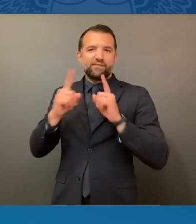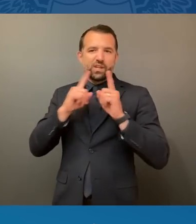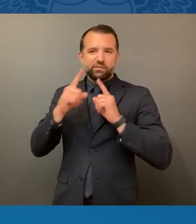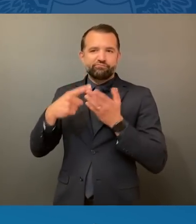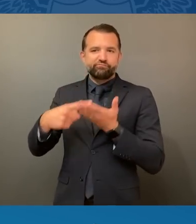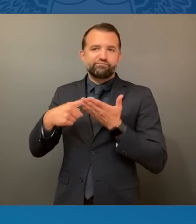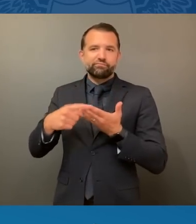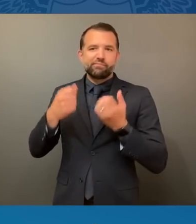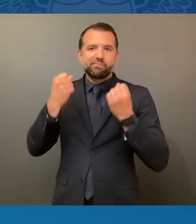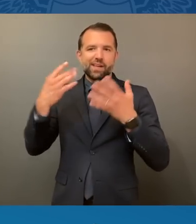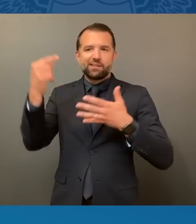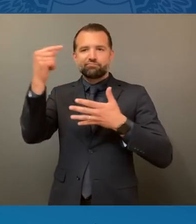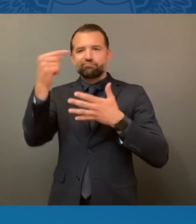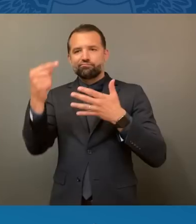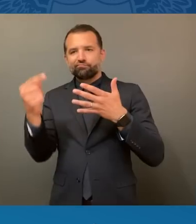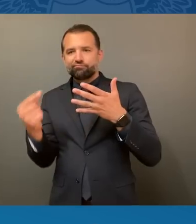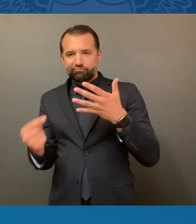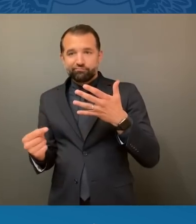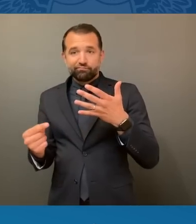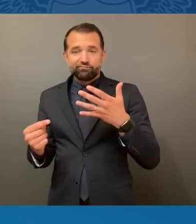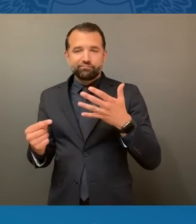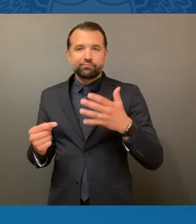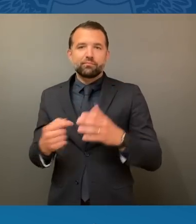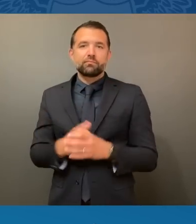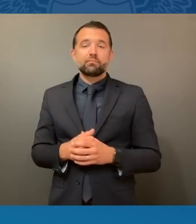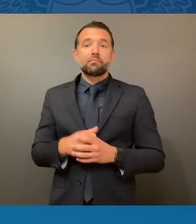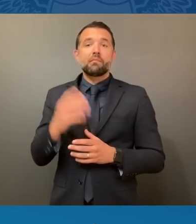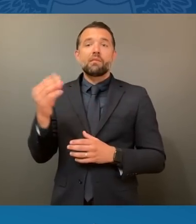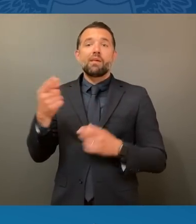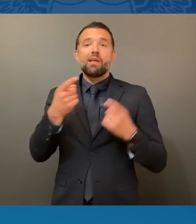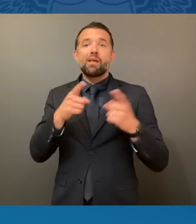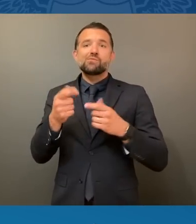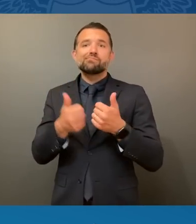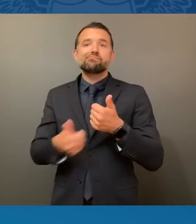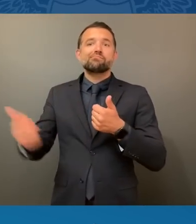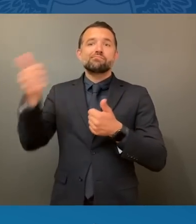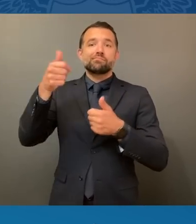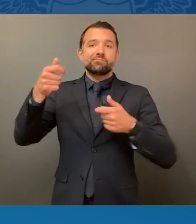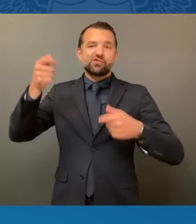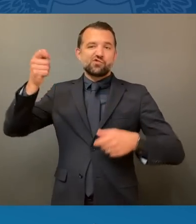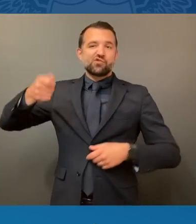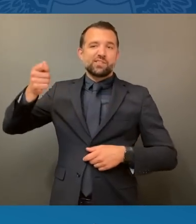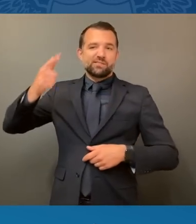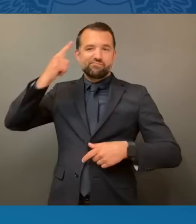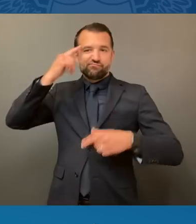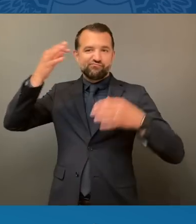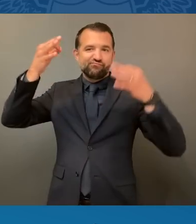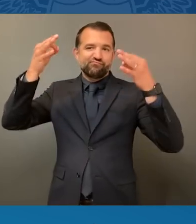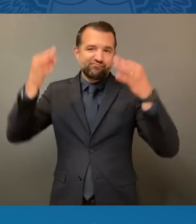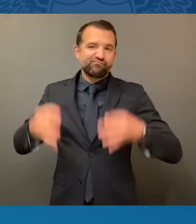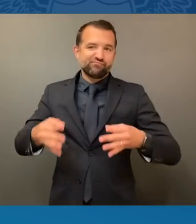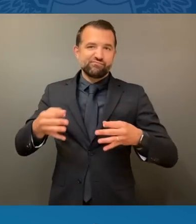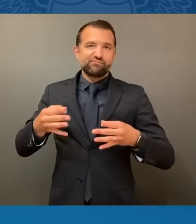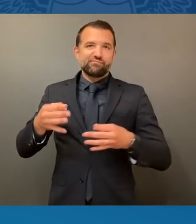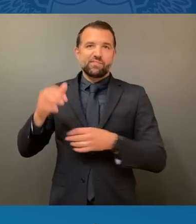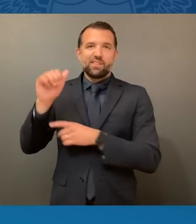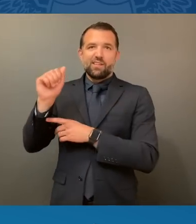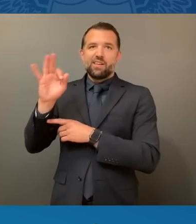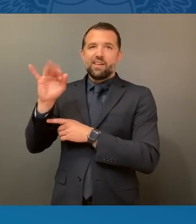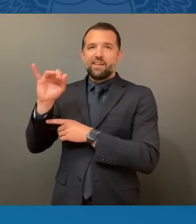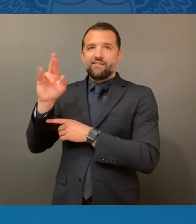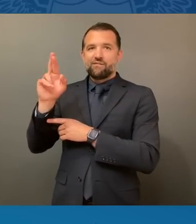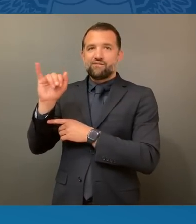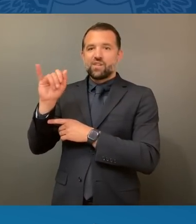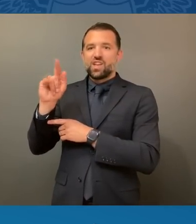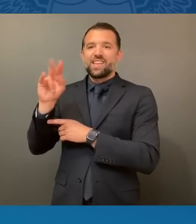and then the highest court in our land just made a decision today on affirmative action, and I feel compelled to